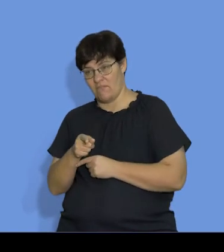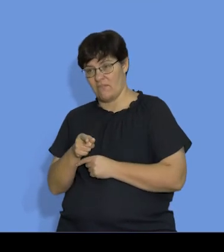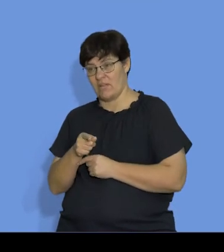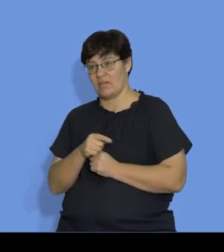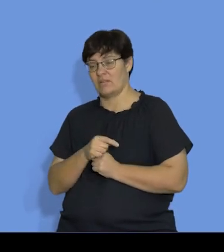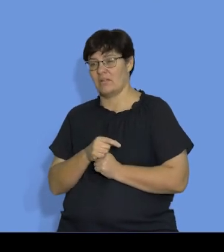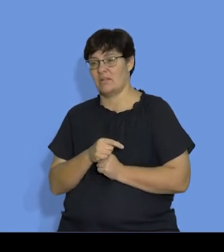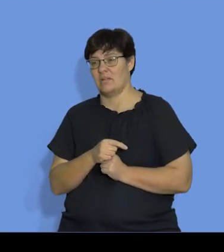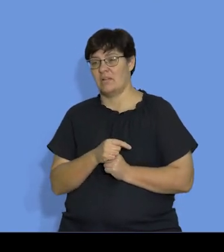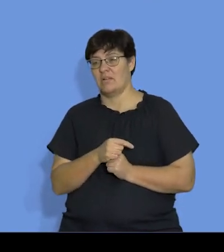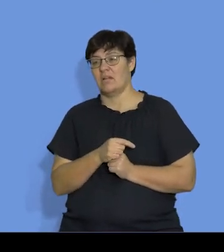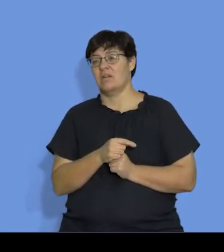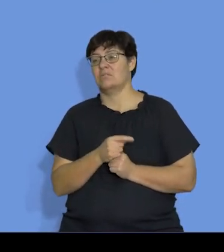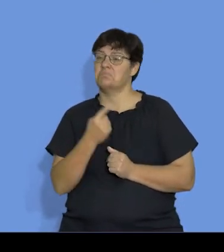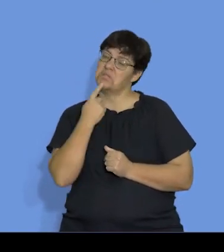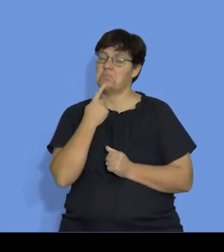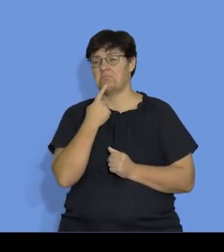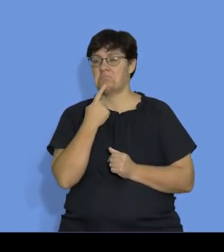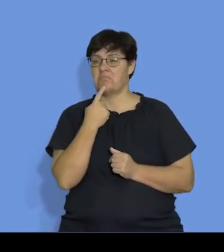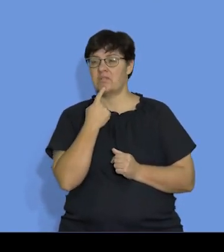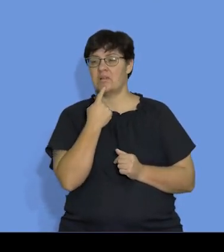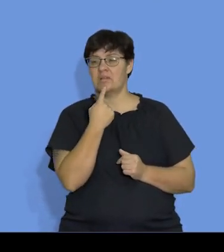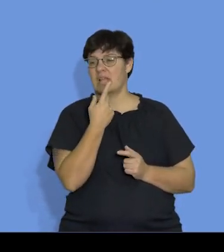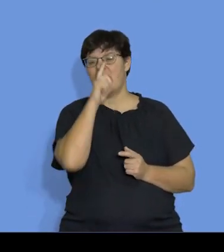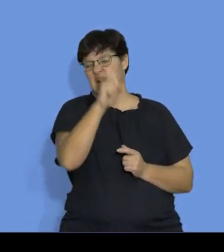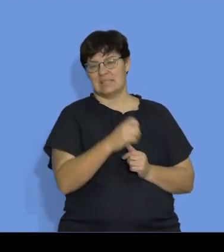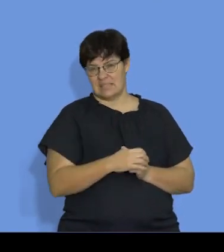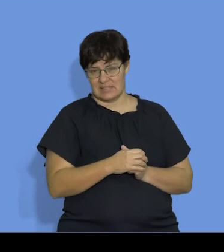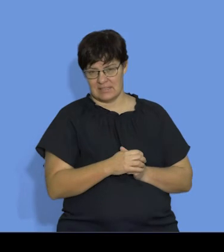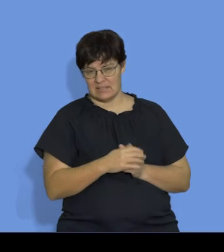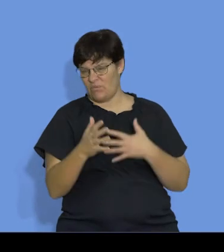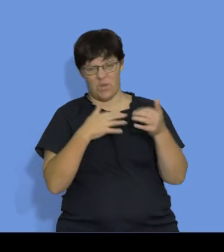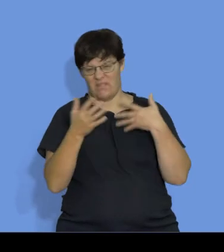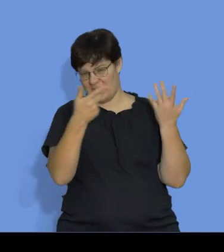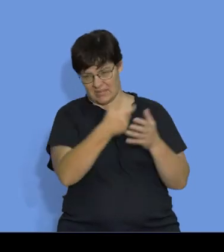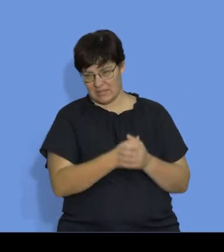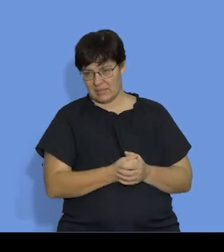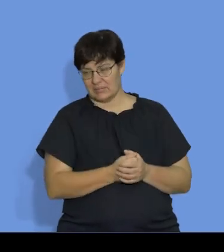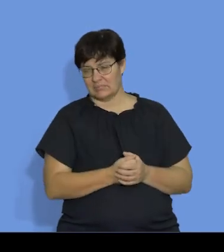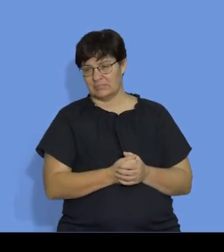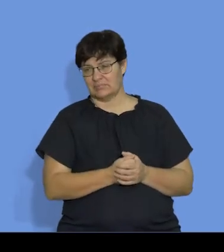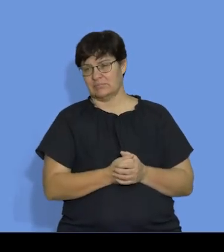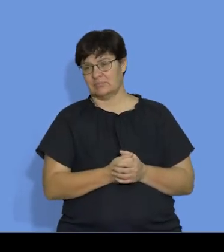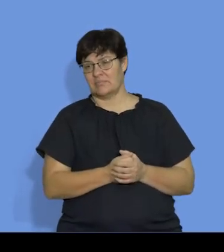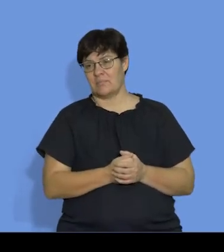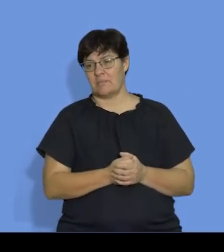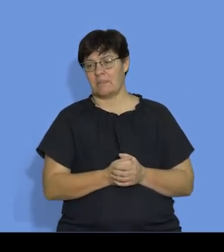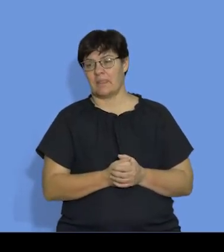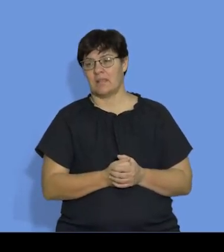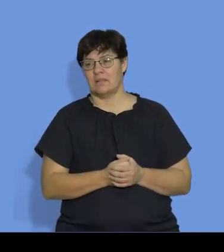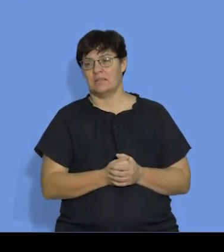case. One would say, okay, let it be X, okay, whatever that is, all right? So if that's the case, it means